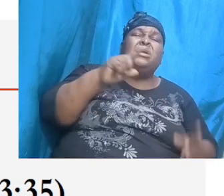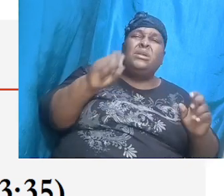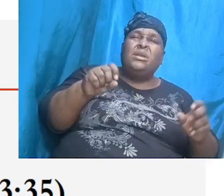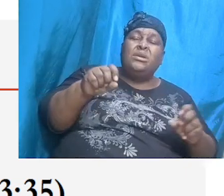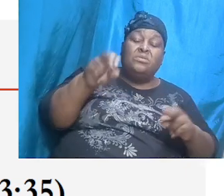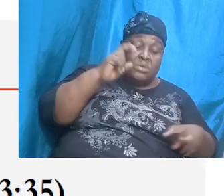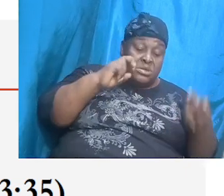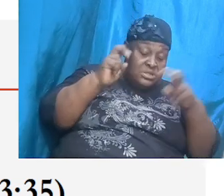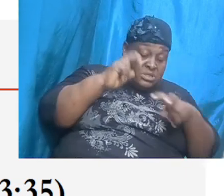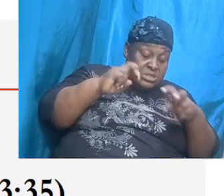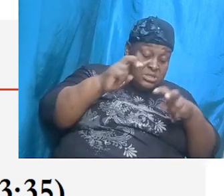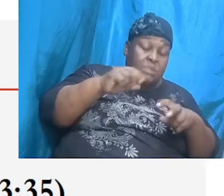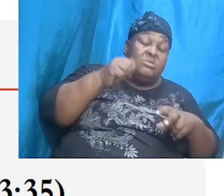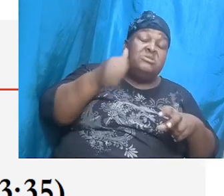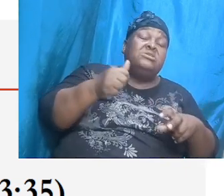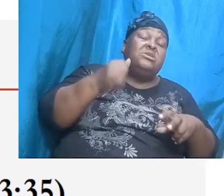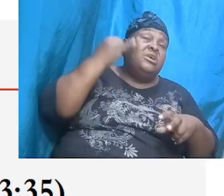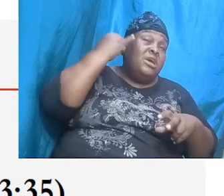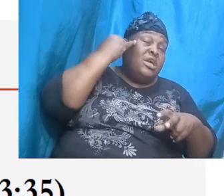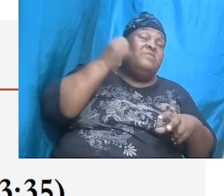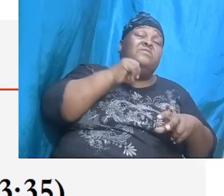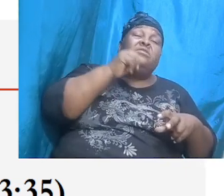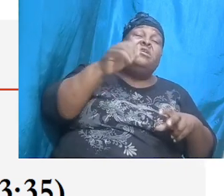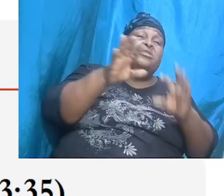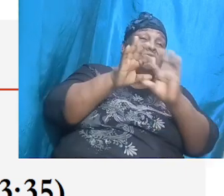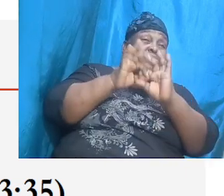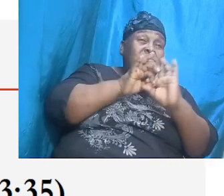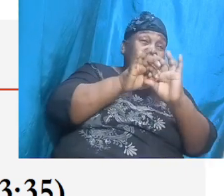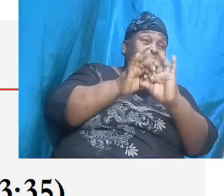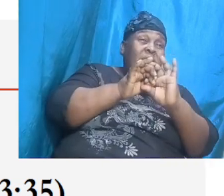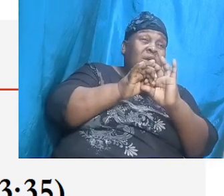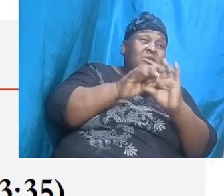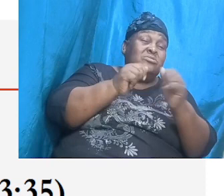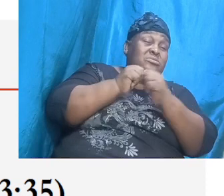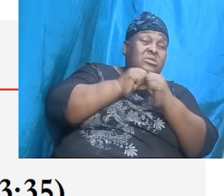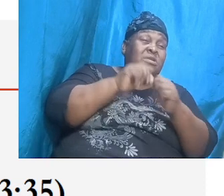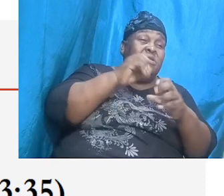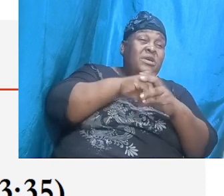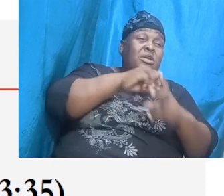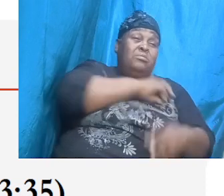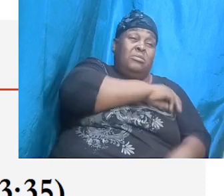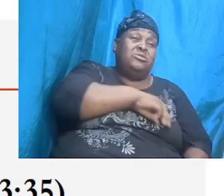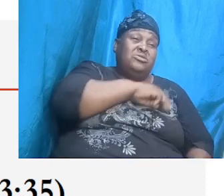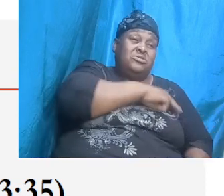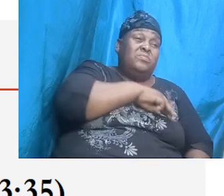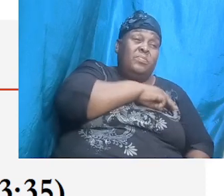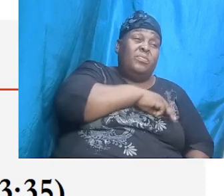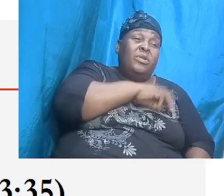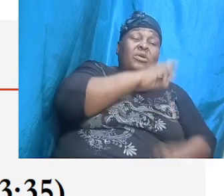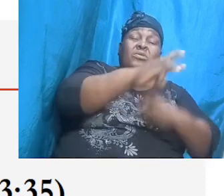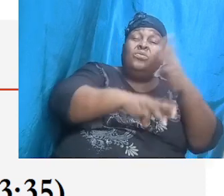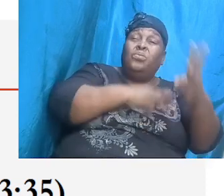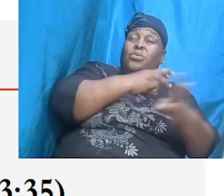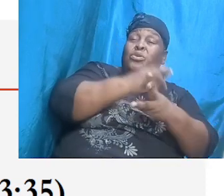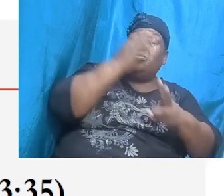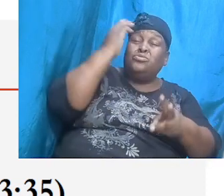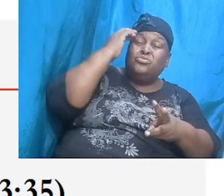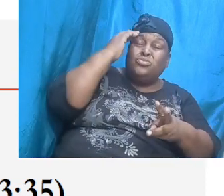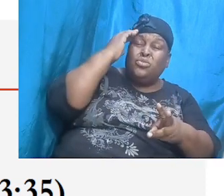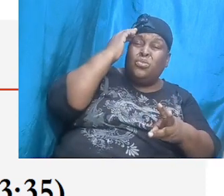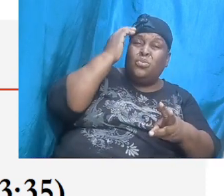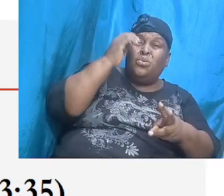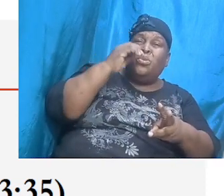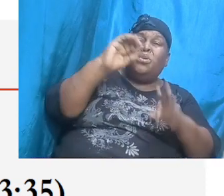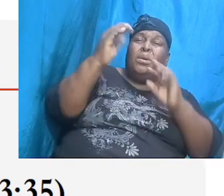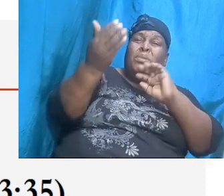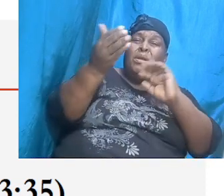if we are not being united together in mission. So the world will know that we belong to Jesus Christ when we love one